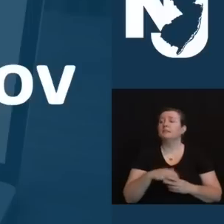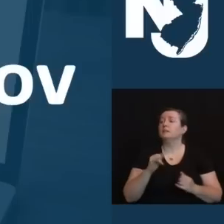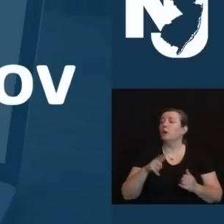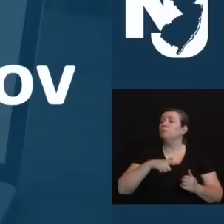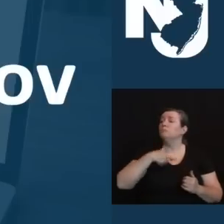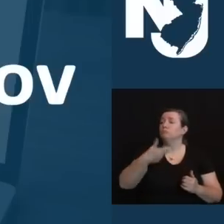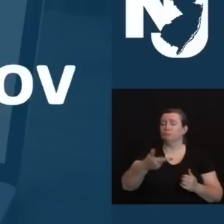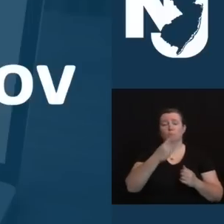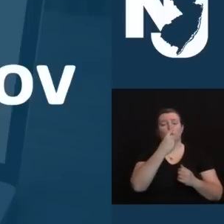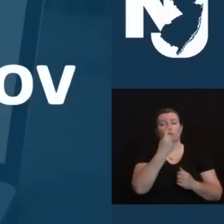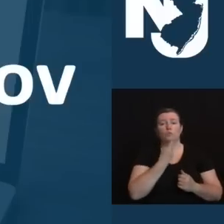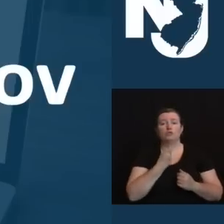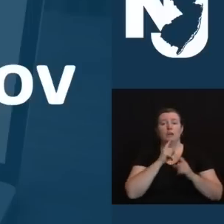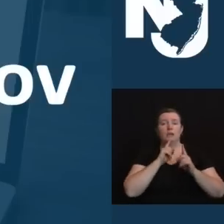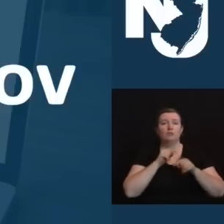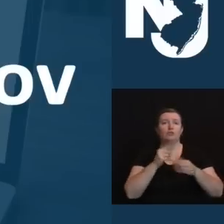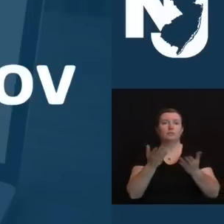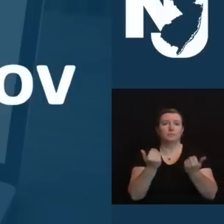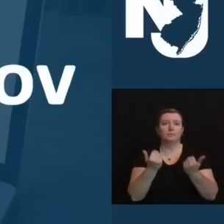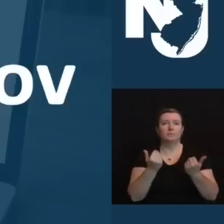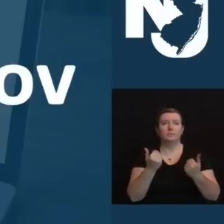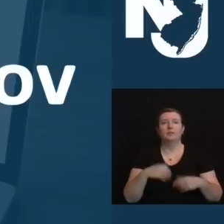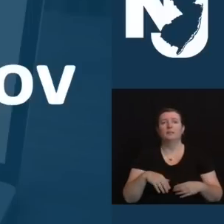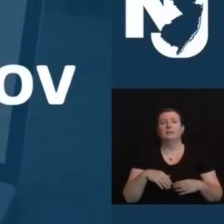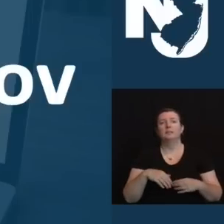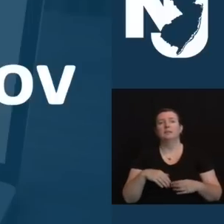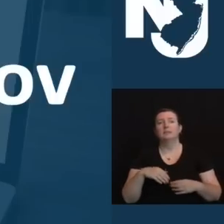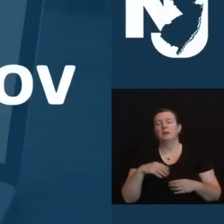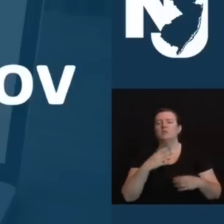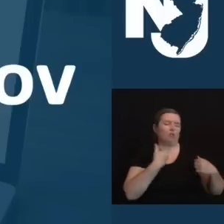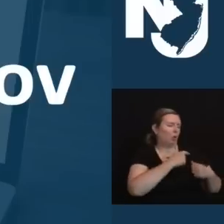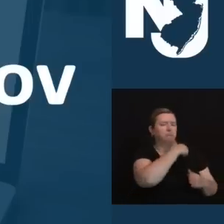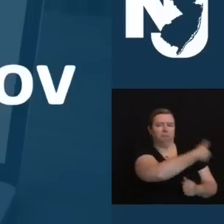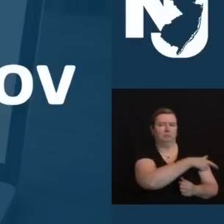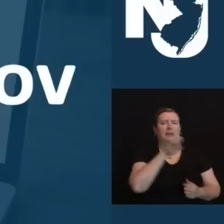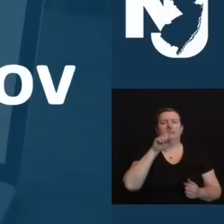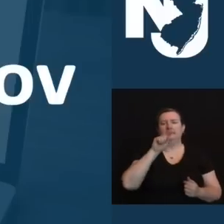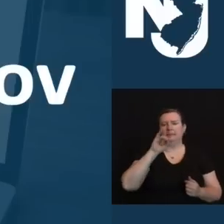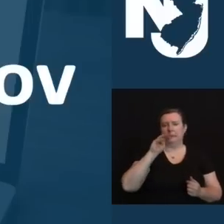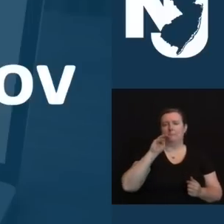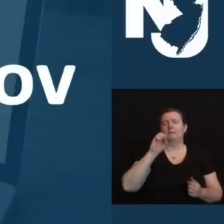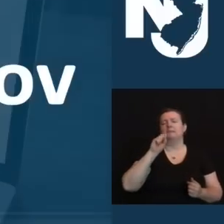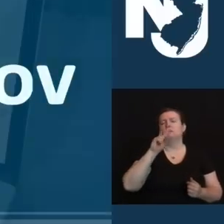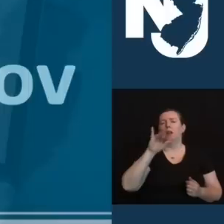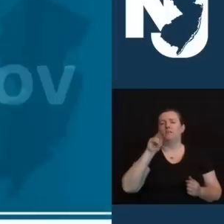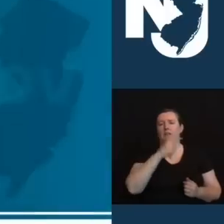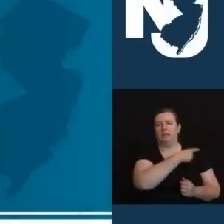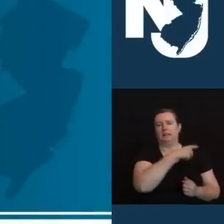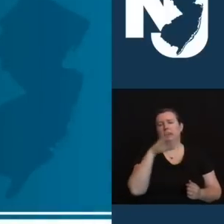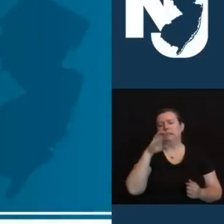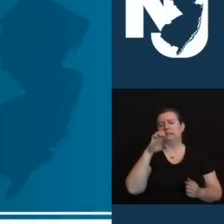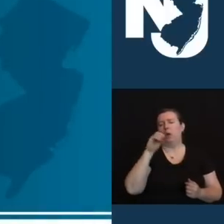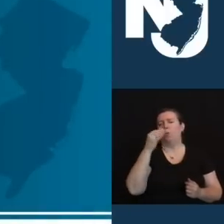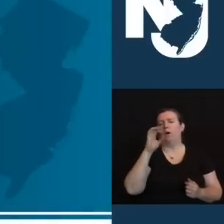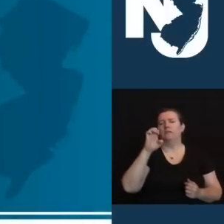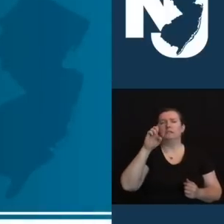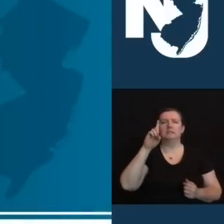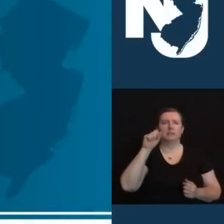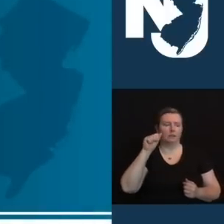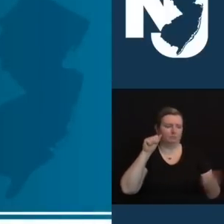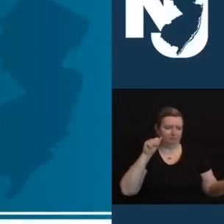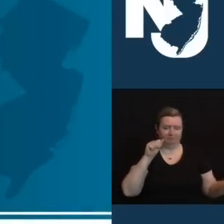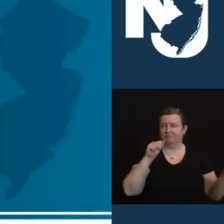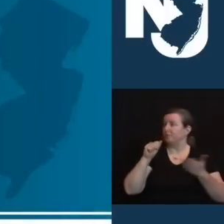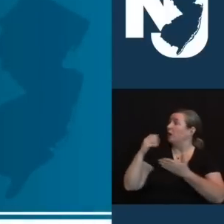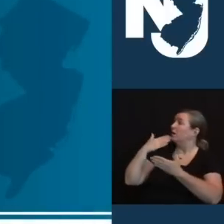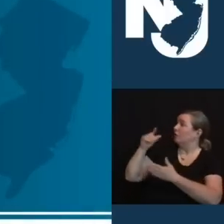the extraordinary Chief Executive Officer of the Economic Development Authority, Tim Sullivan. Well, thank you, Governor. It's great